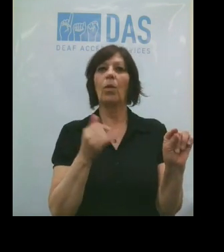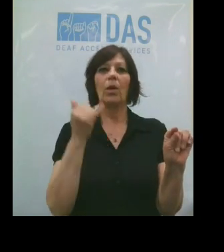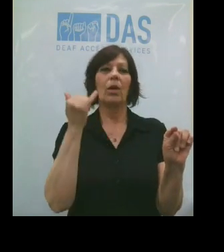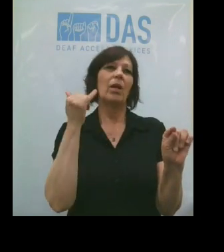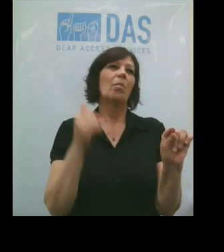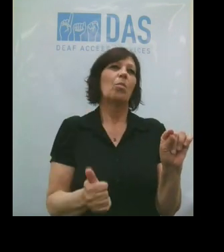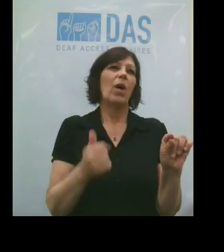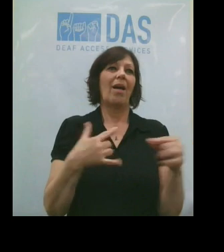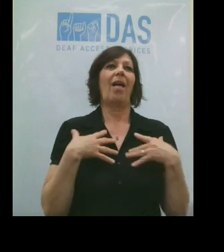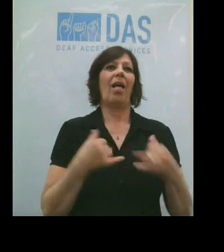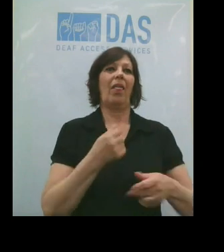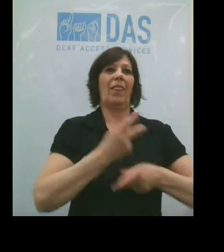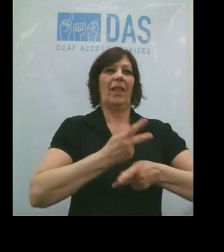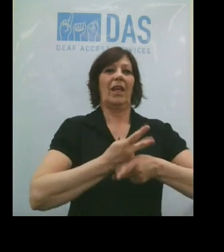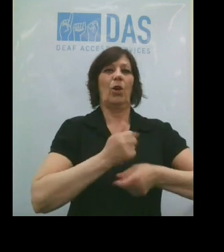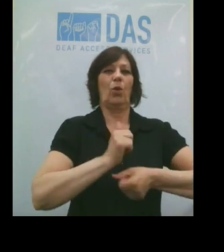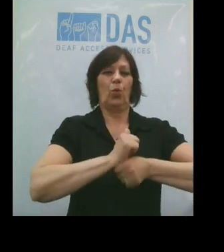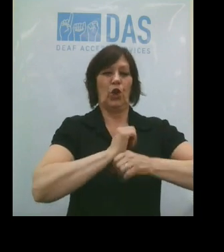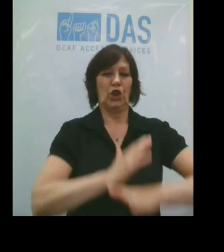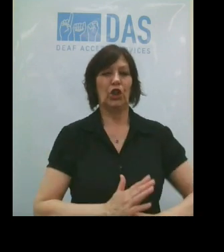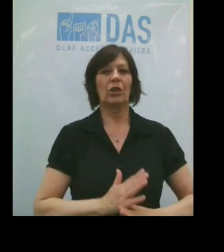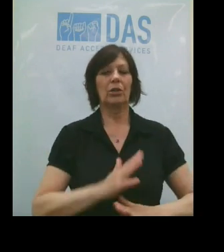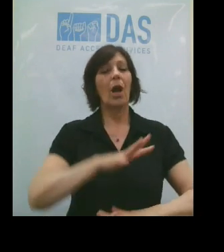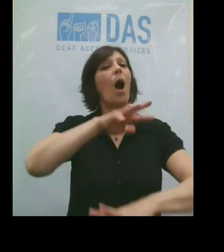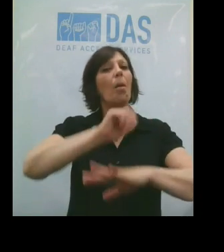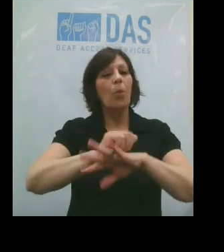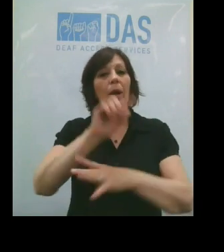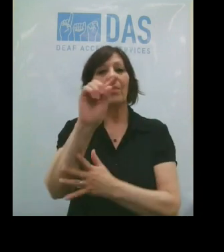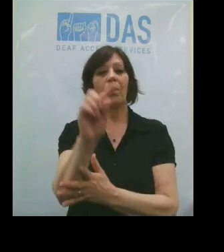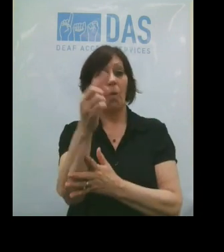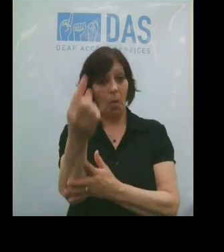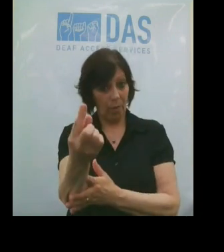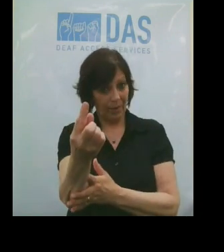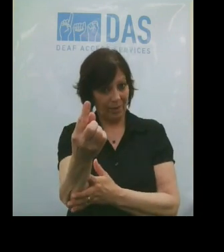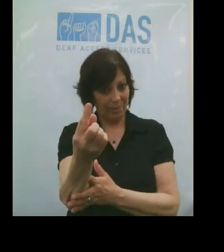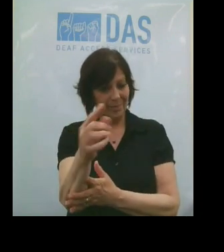healthcare workers, essential workers, it's by appointment only.